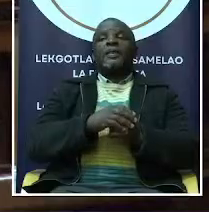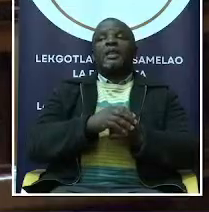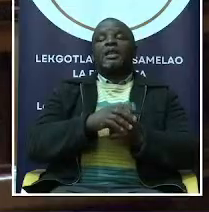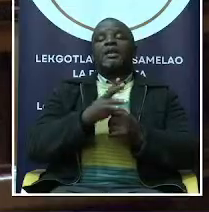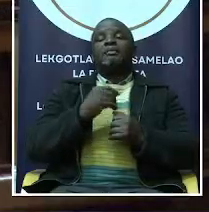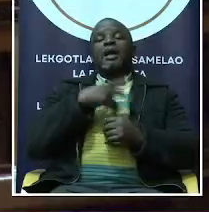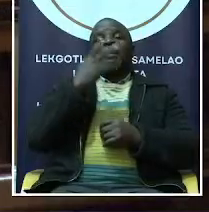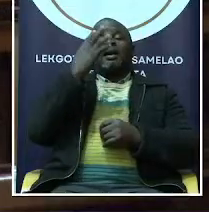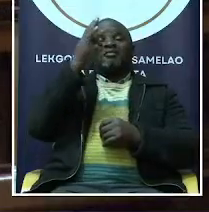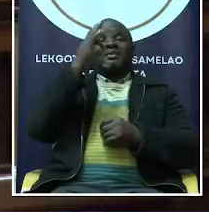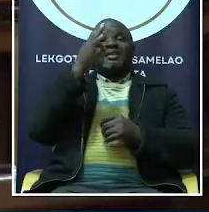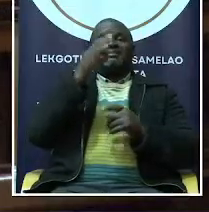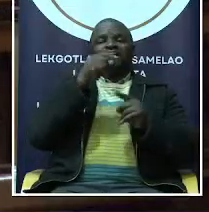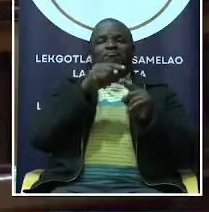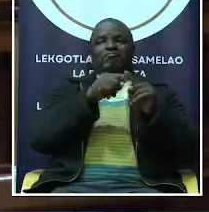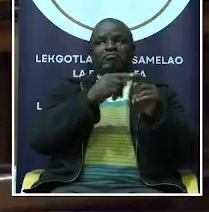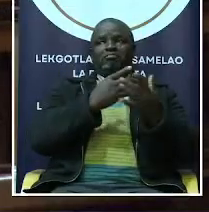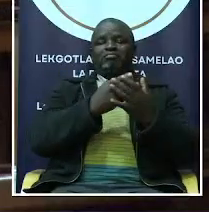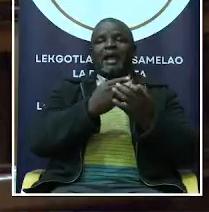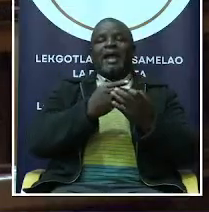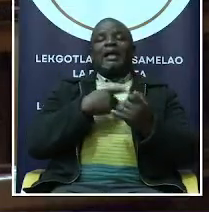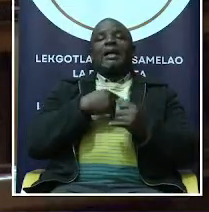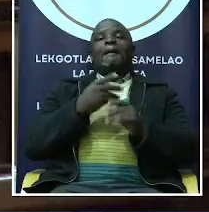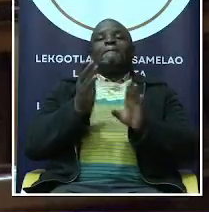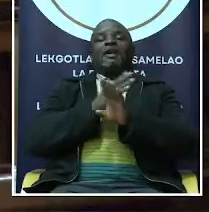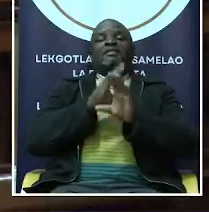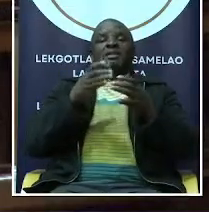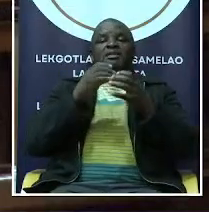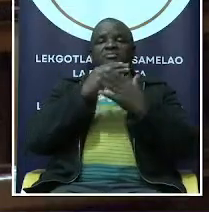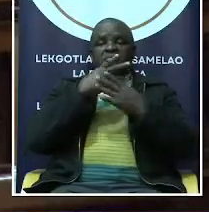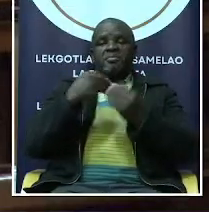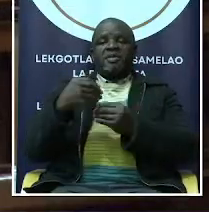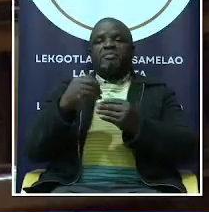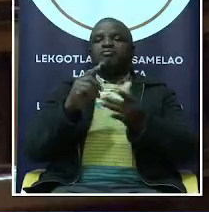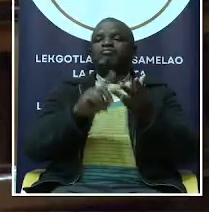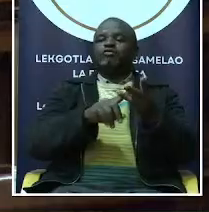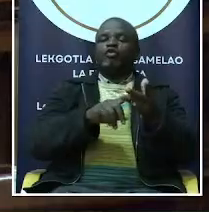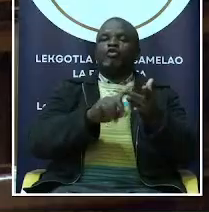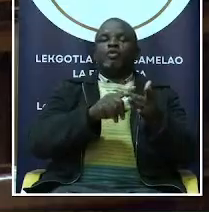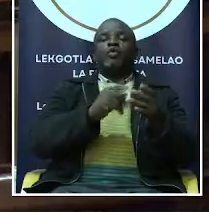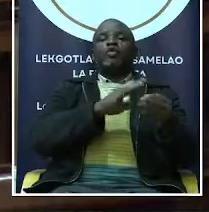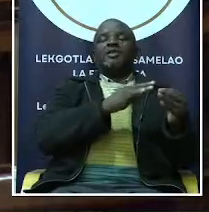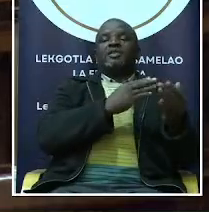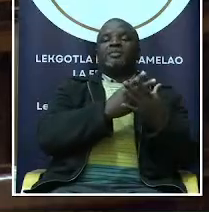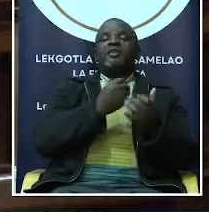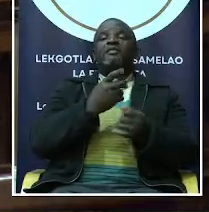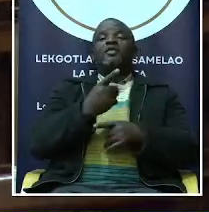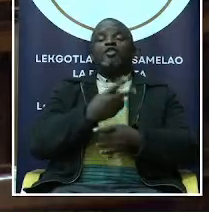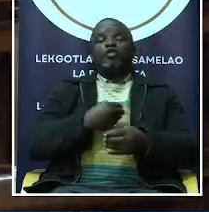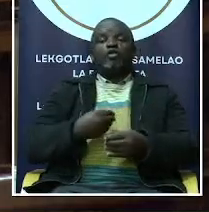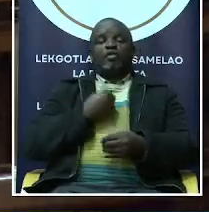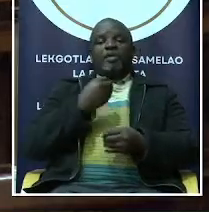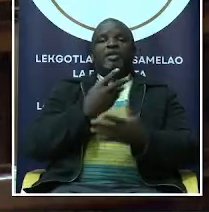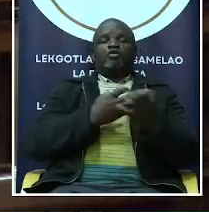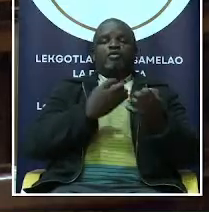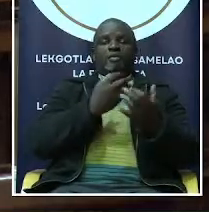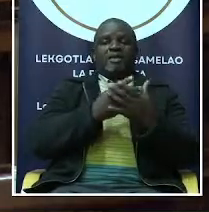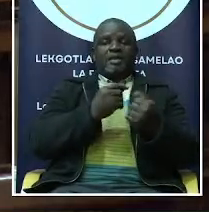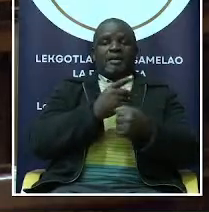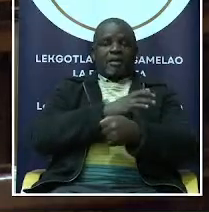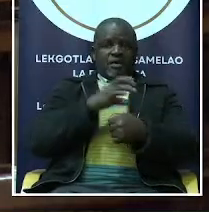between government and private sector, civil society of youth economic